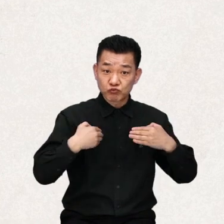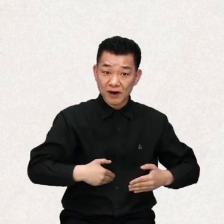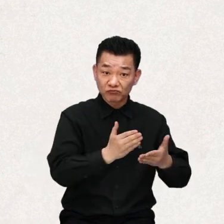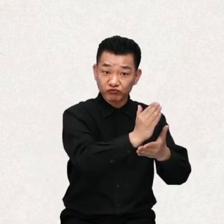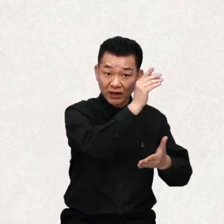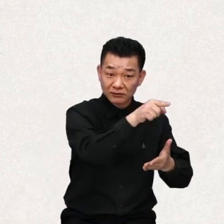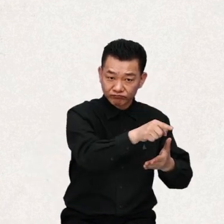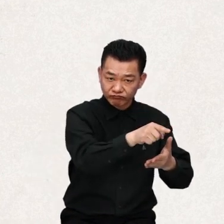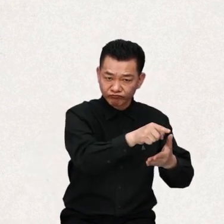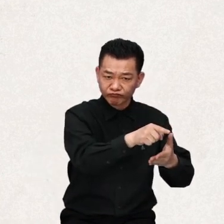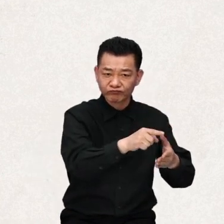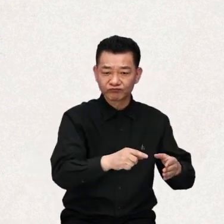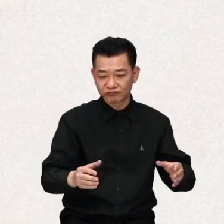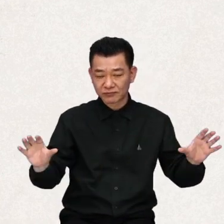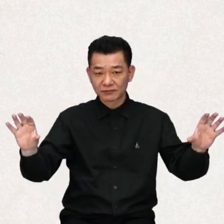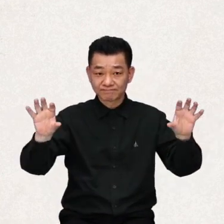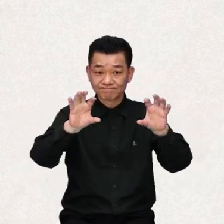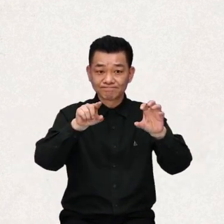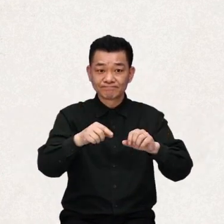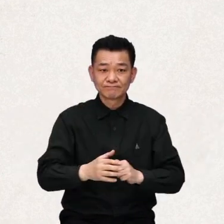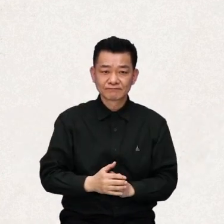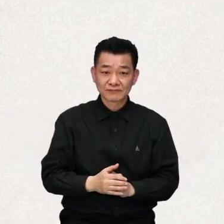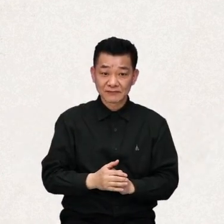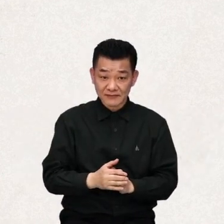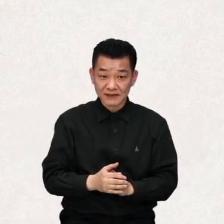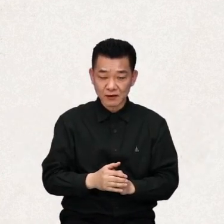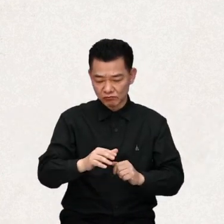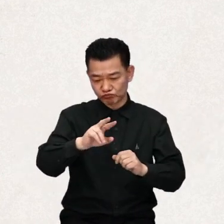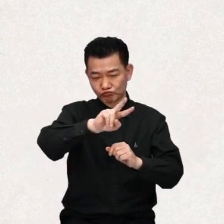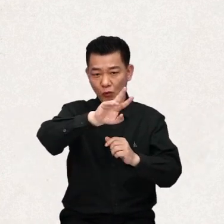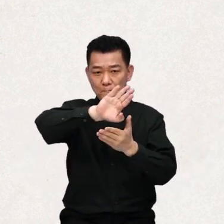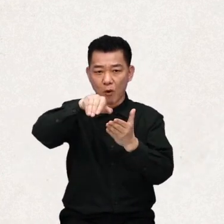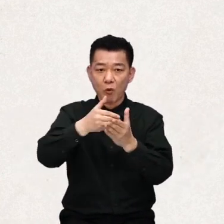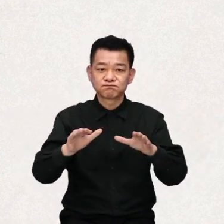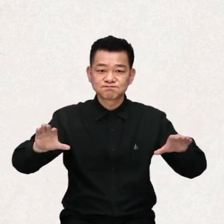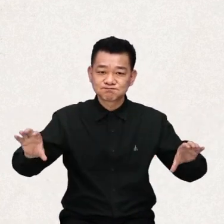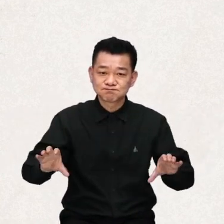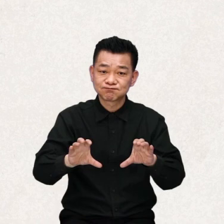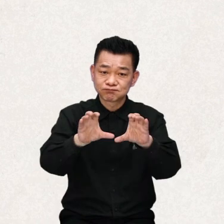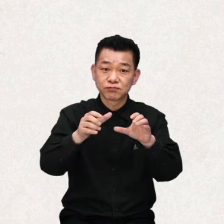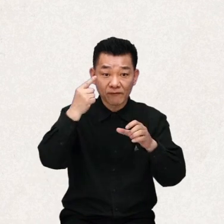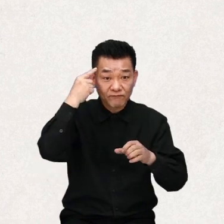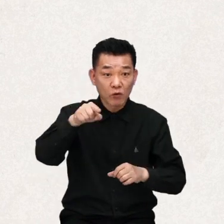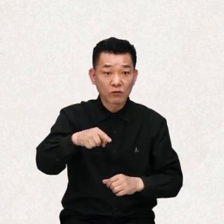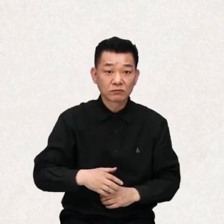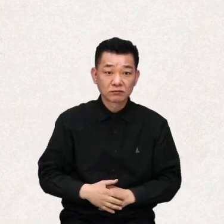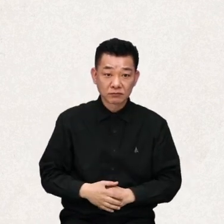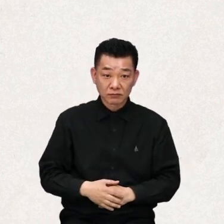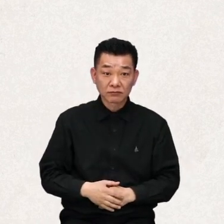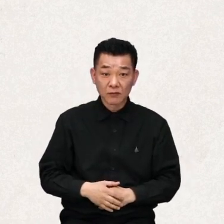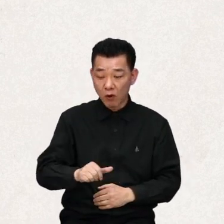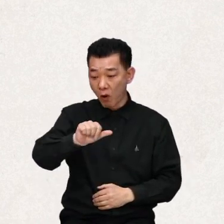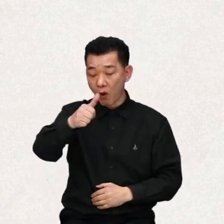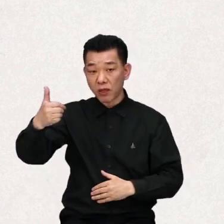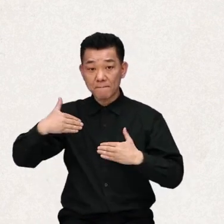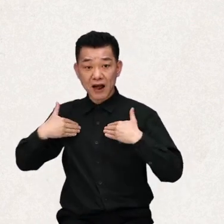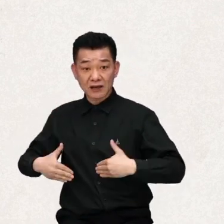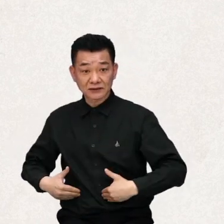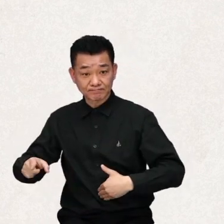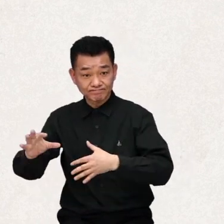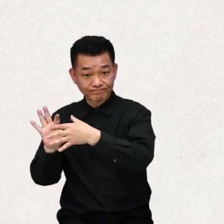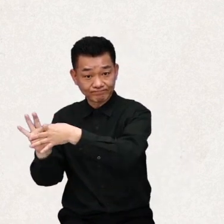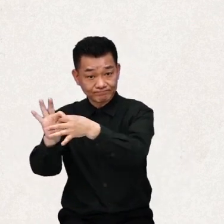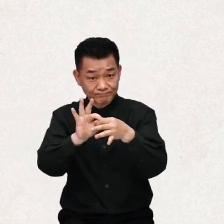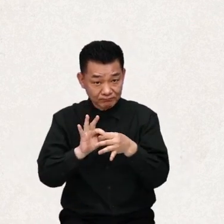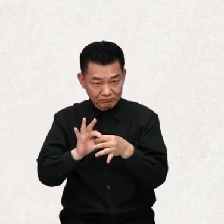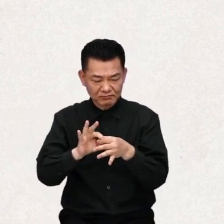other human rights treaties as well. Therefore, a cooperation with other organizations is essential for the fulfillment of